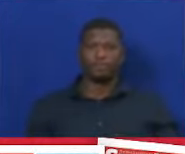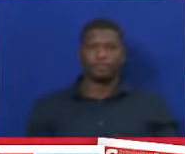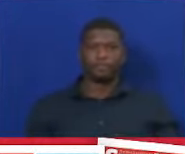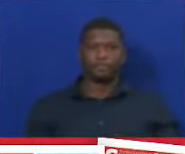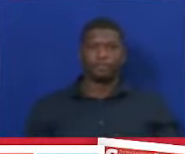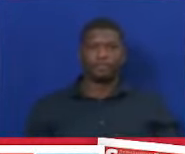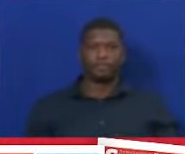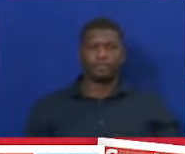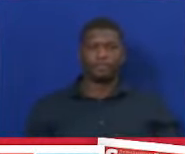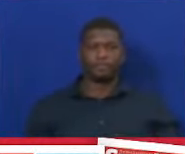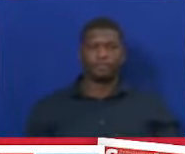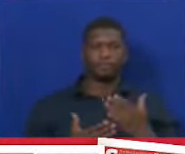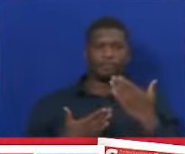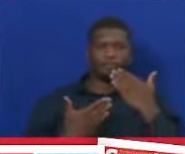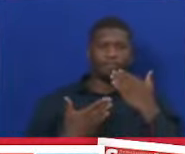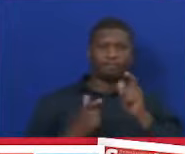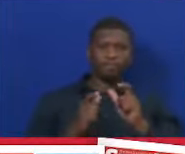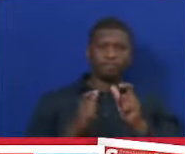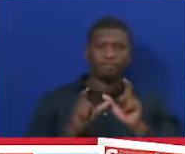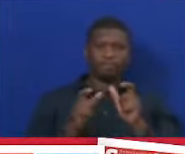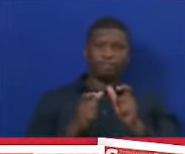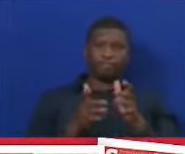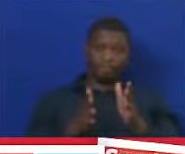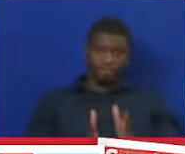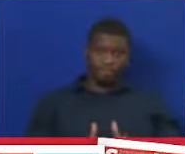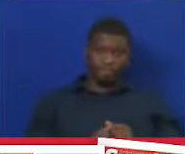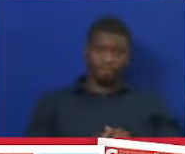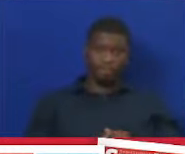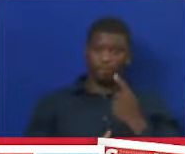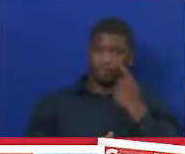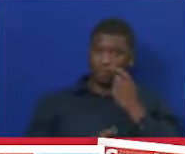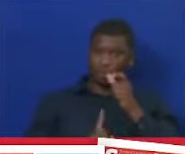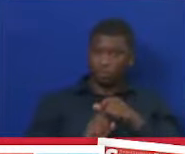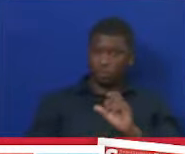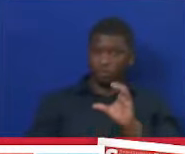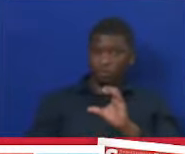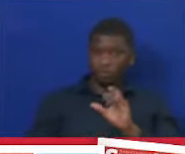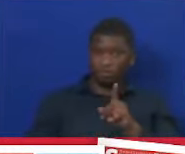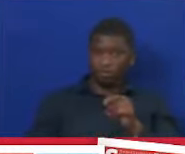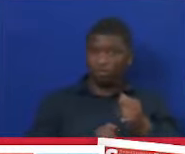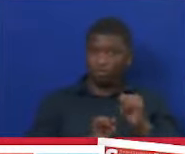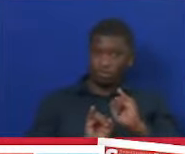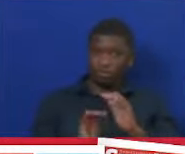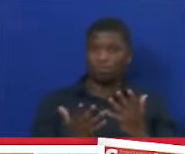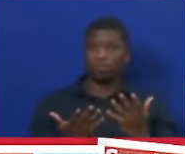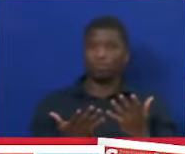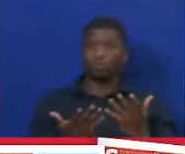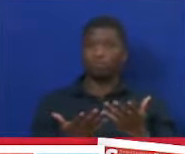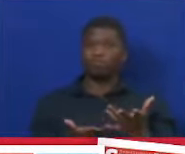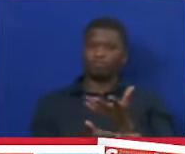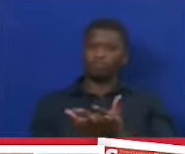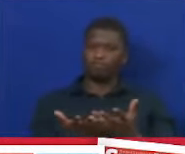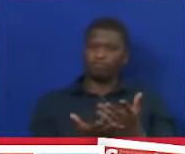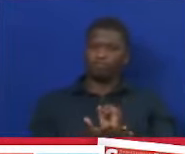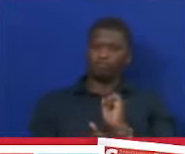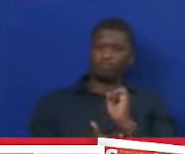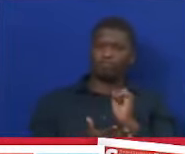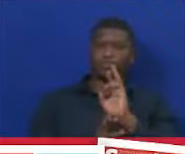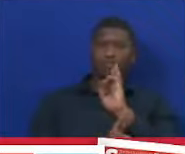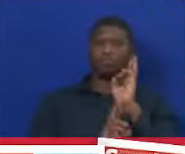Thank you, Commissioner. Witness C, you were still working through your response as per paragraph 18.3.